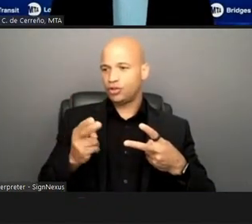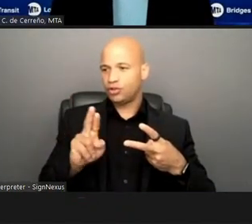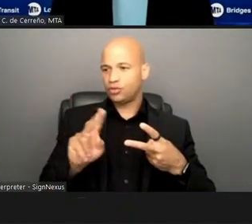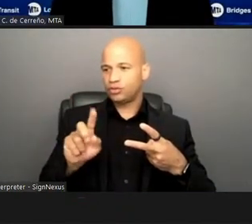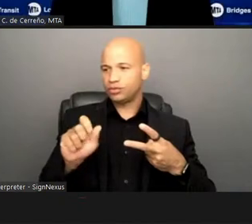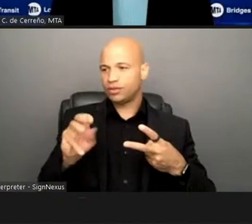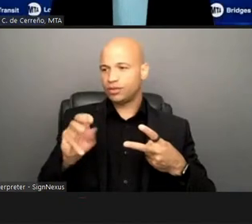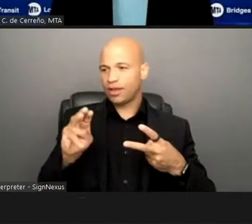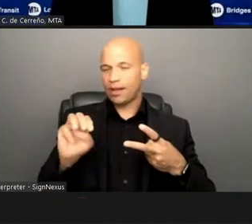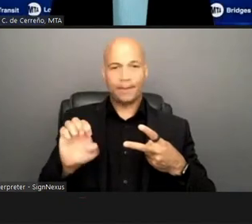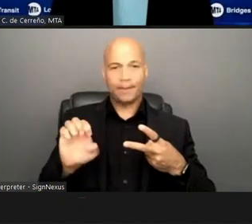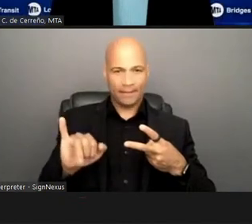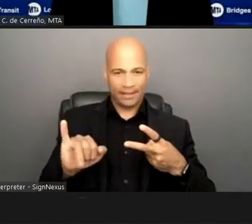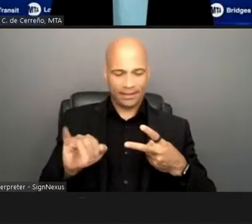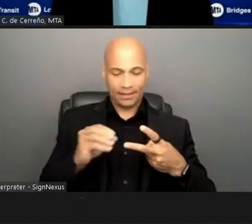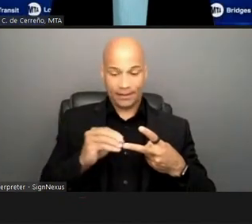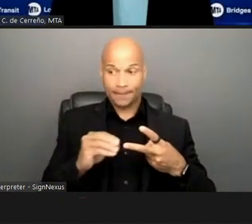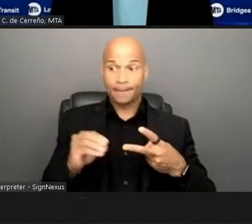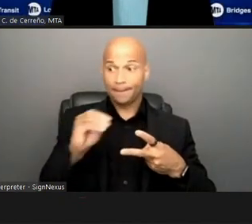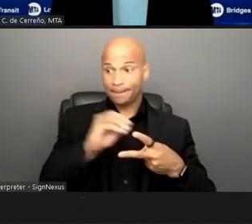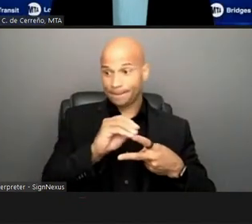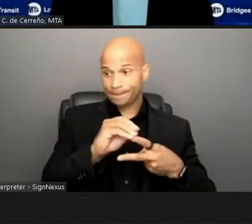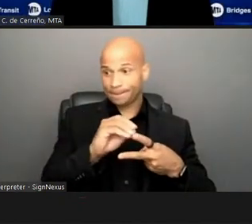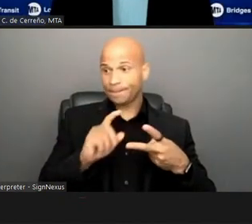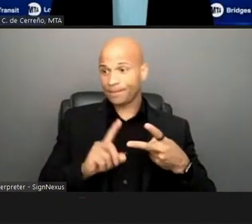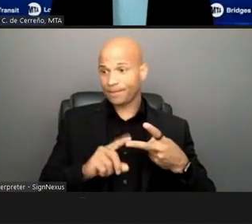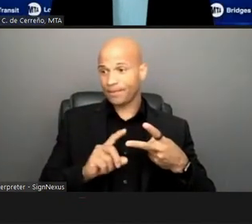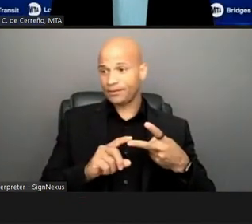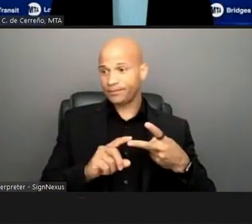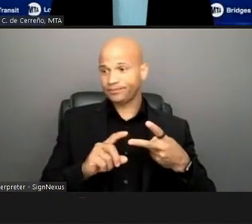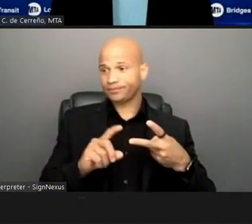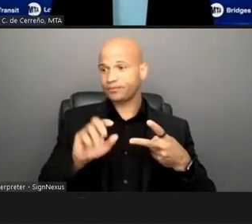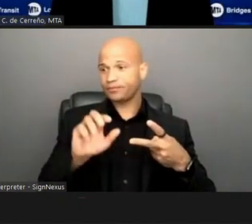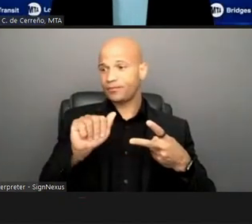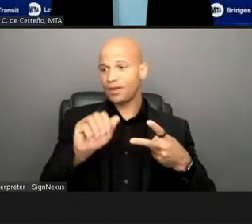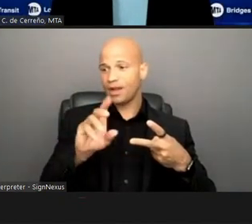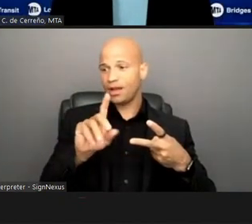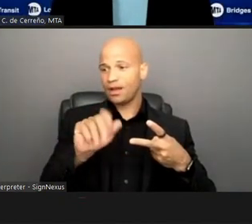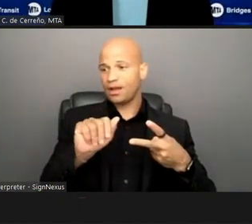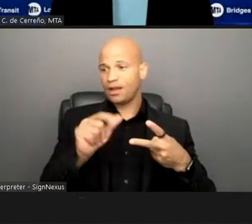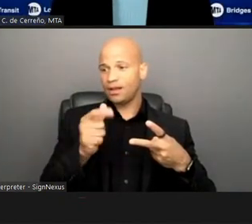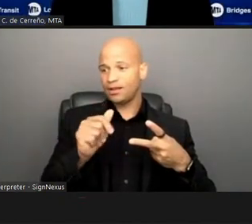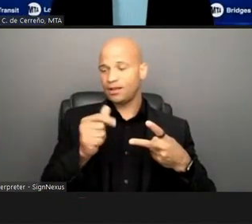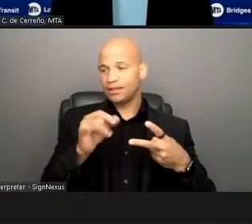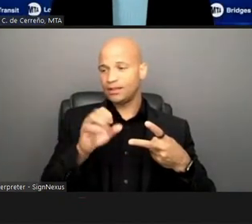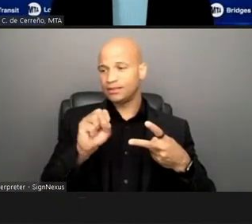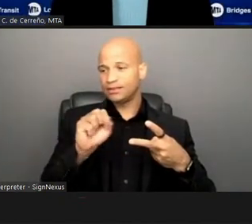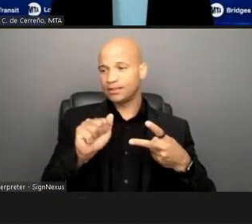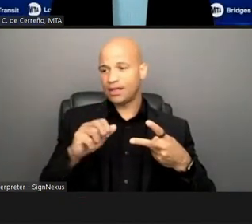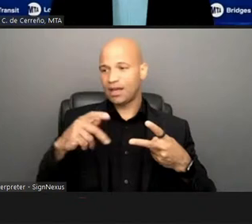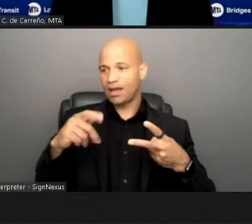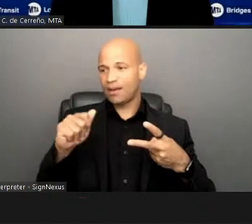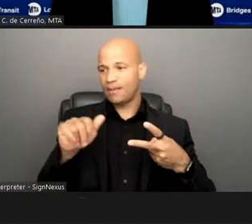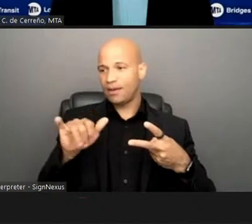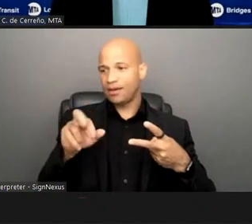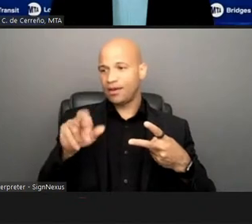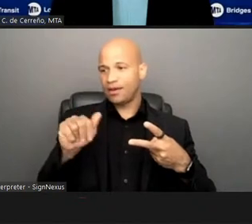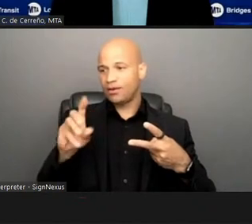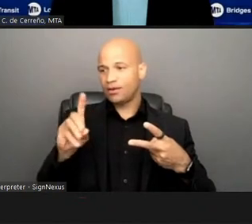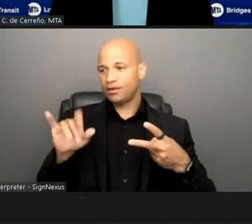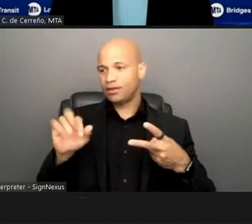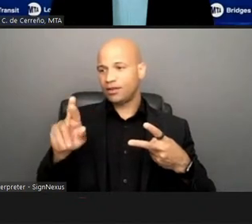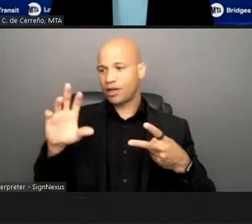our next speaker is Richard kuzami followed by adelgisa payero diara